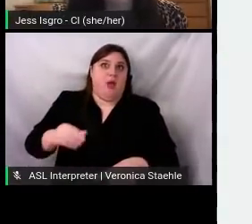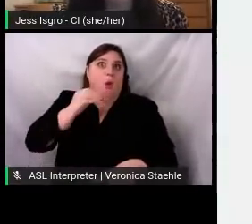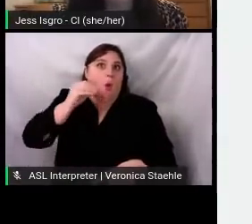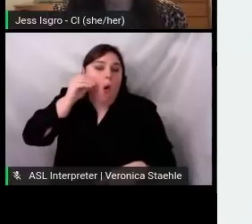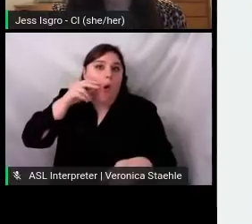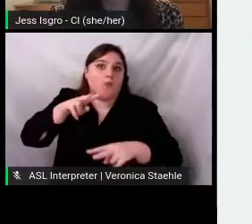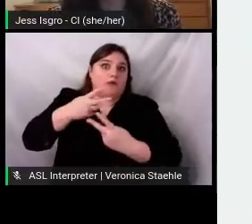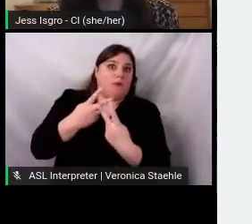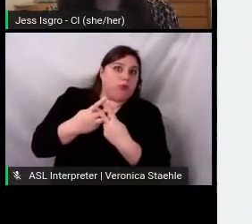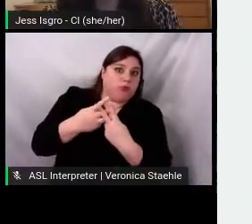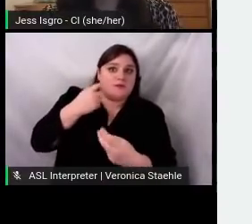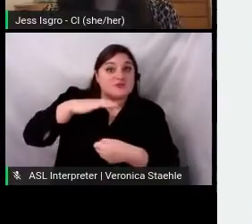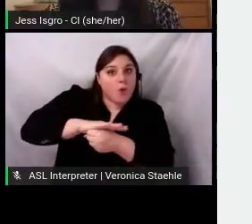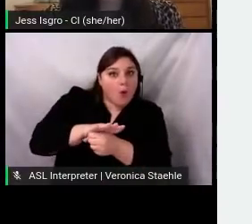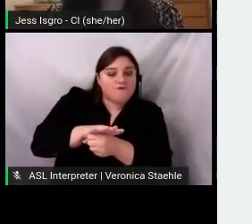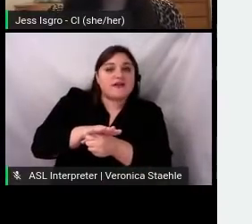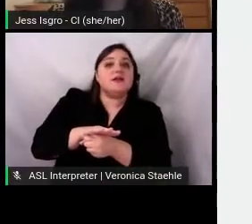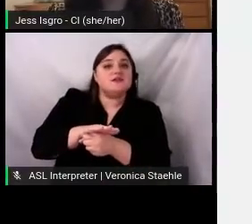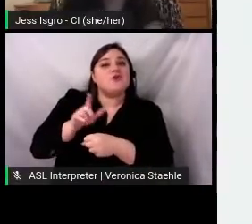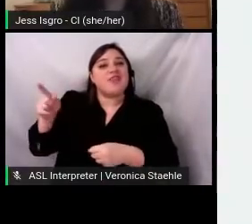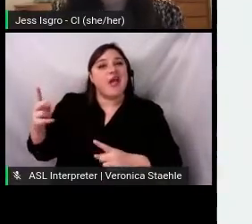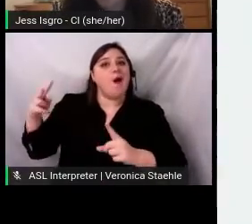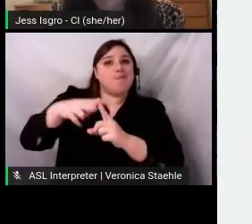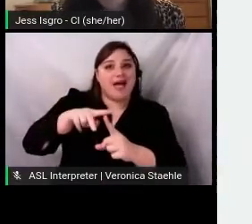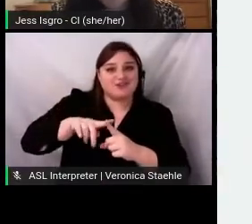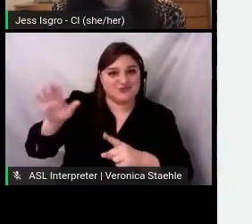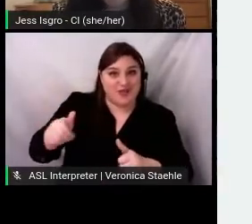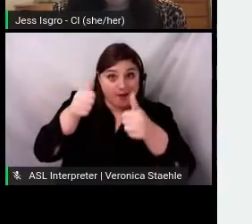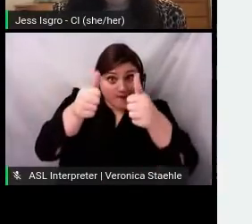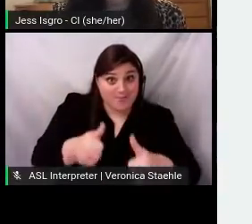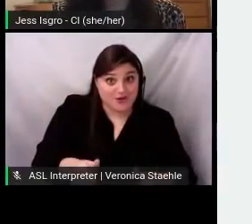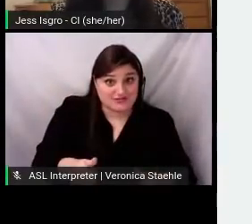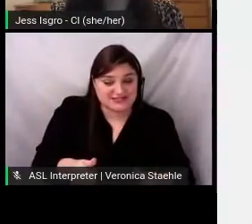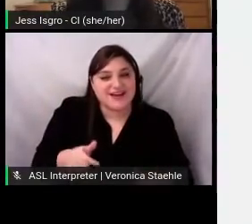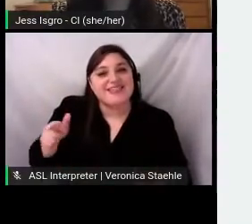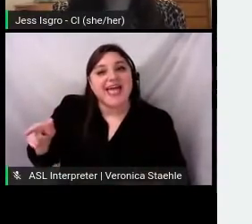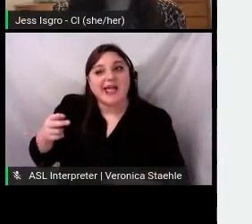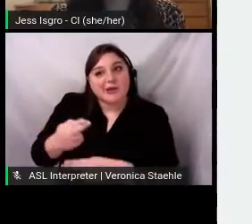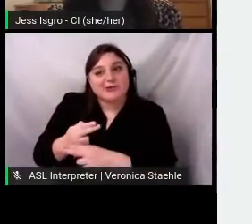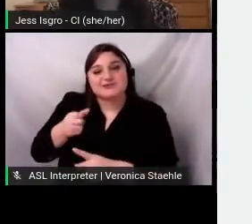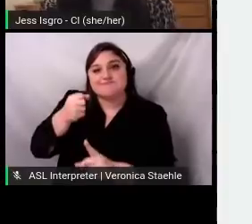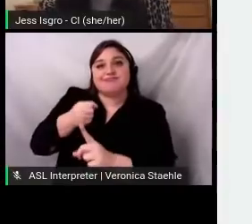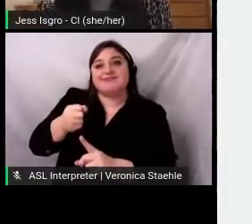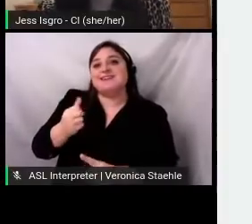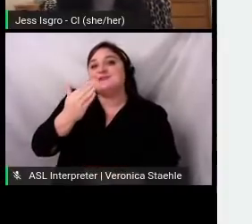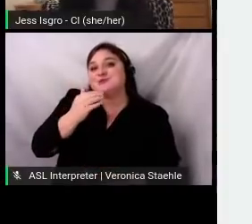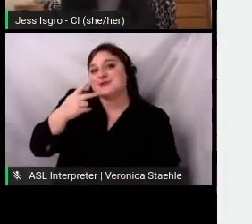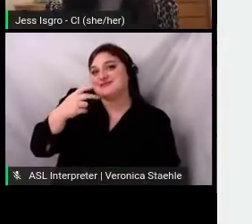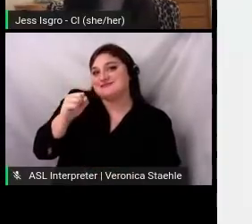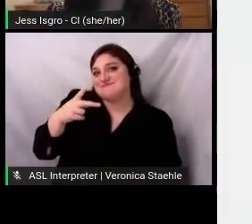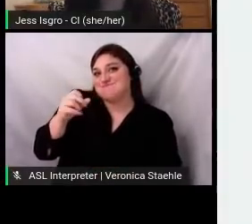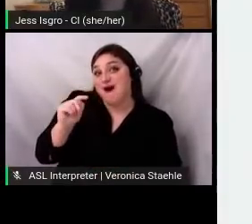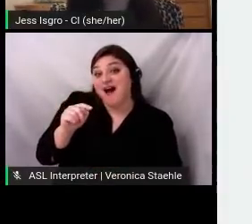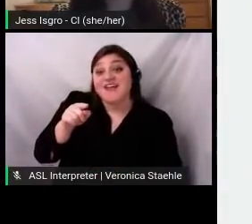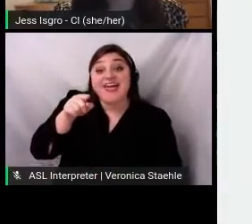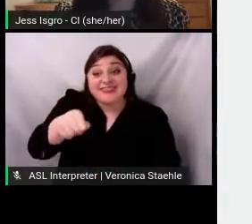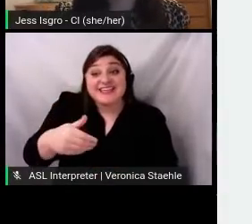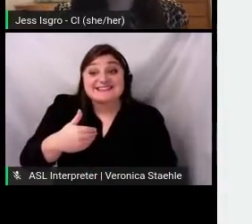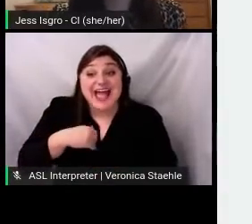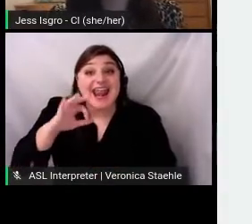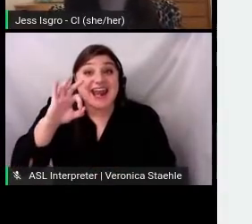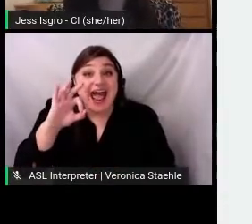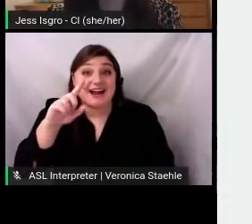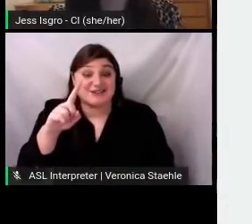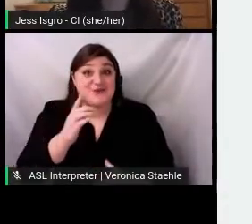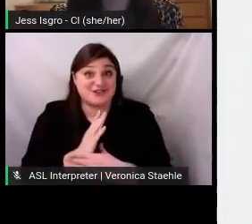more than they had previously. In this case, being able to hit that social sweet spot helped them drive upwards of 90 post shares, which was 14